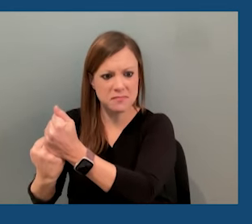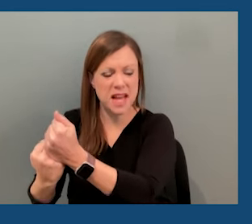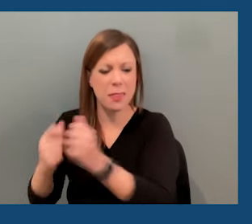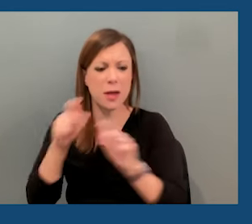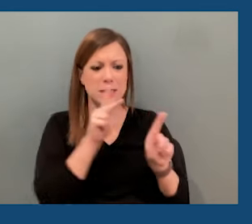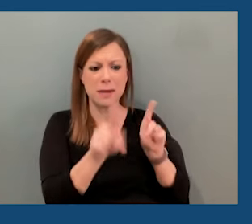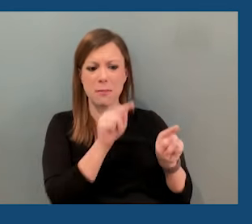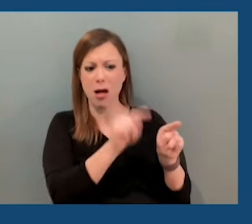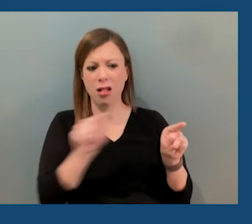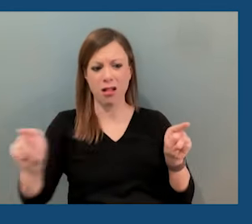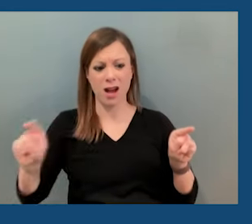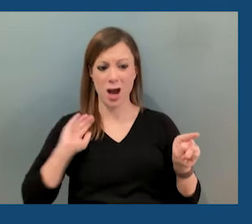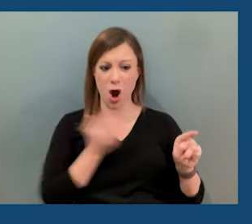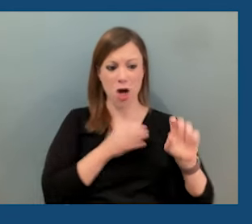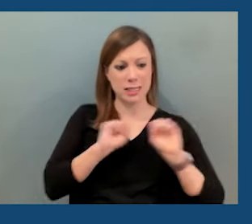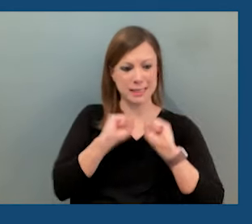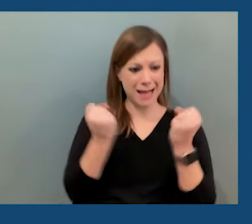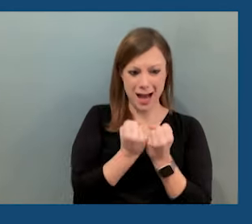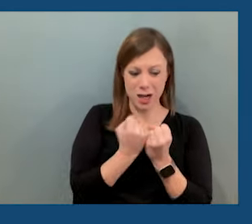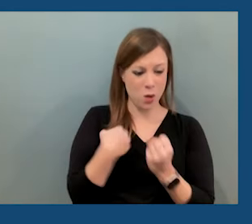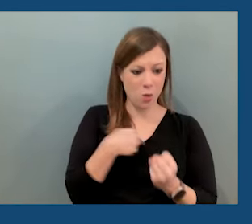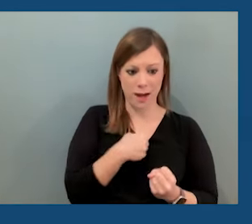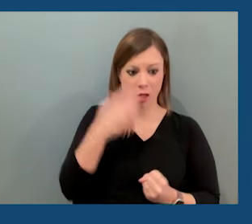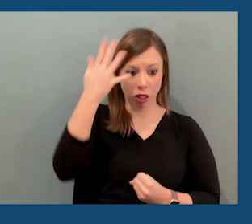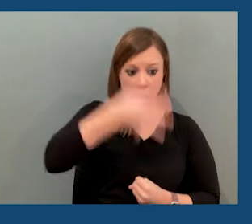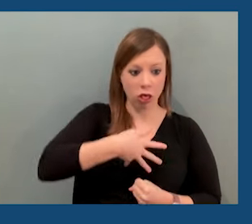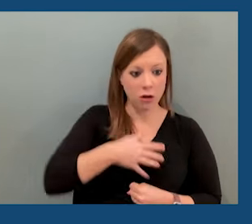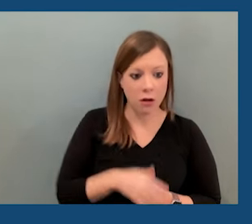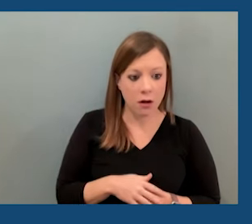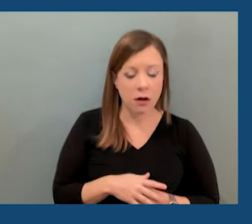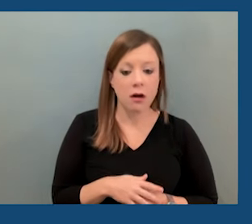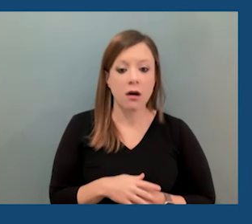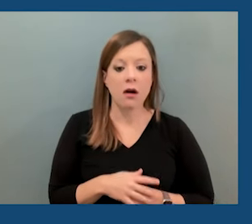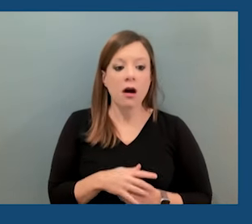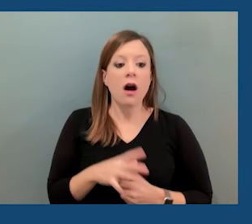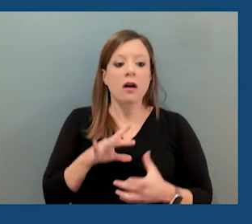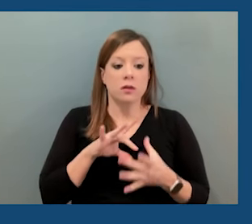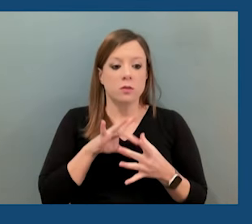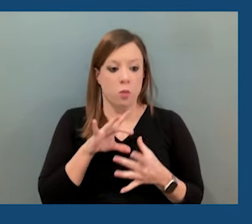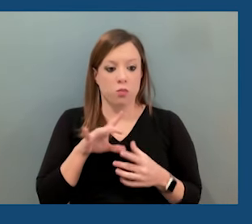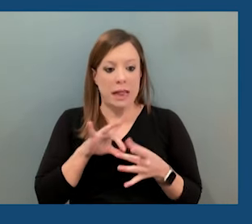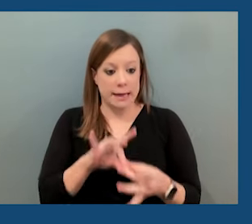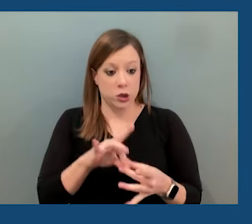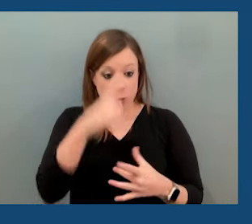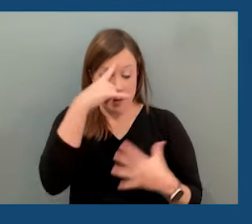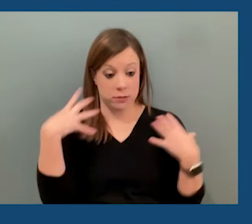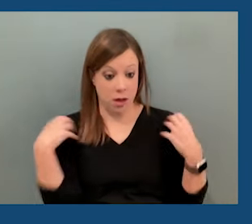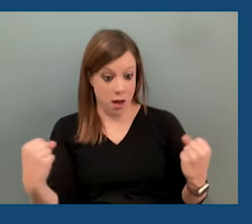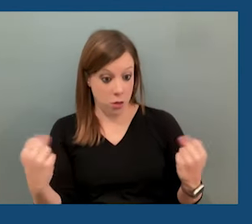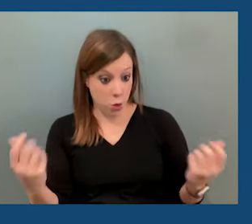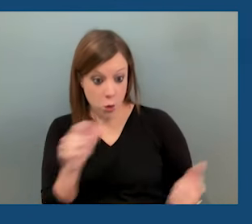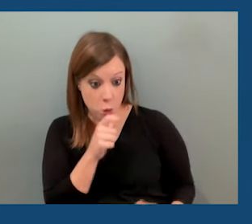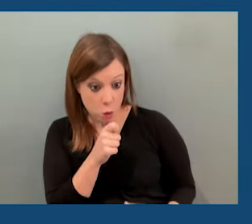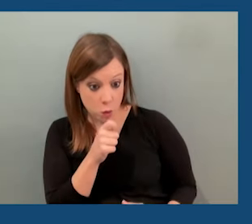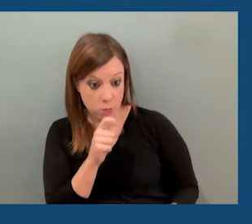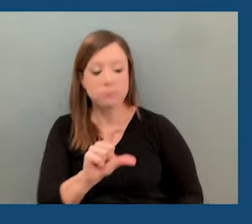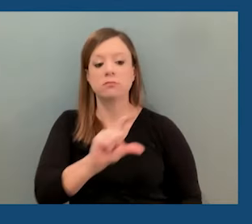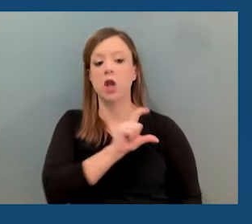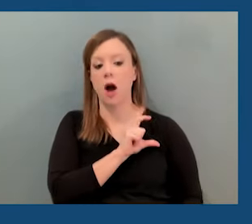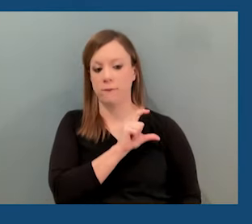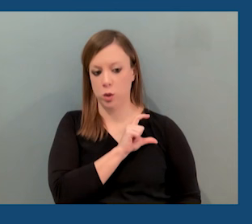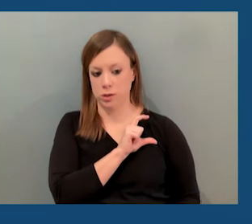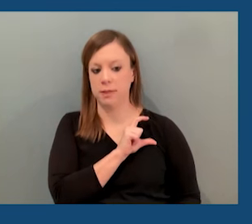thinking about mental health challenges. And I'm talking about law enforcement. And I think it's high time we recognize that those who put on a